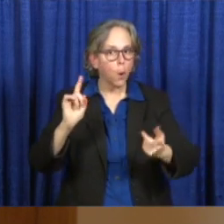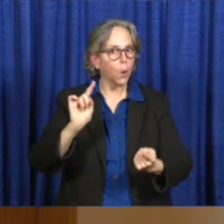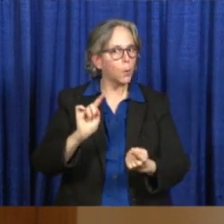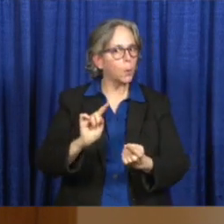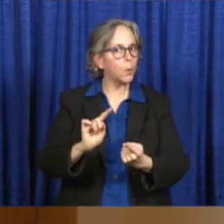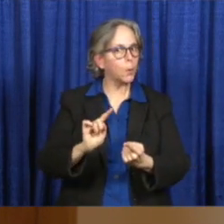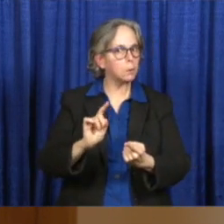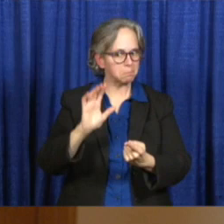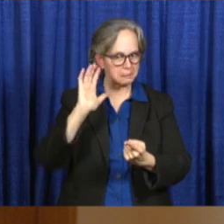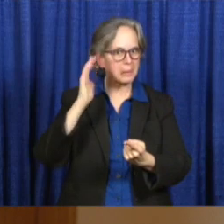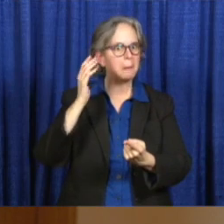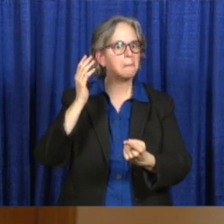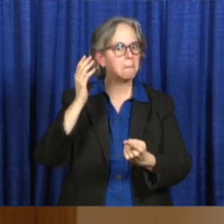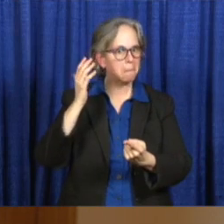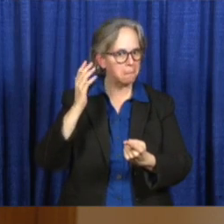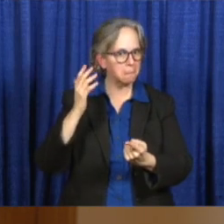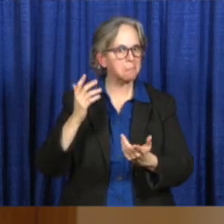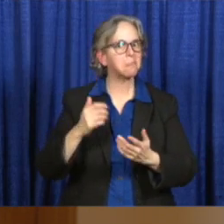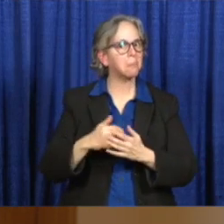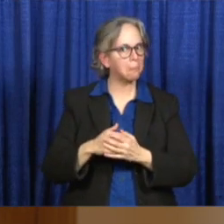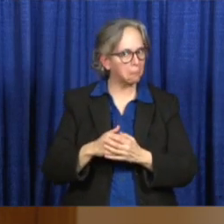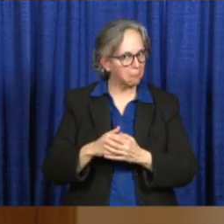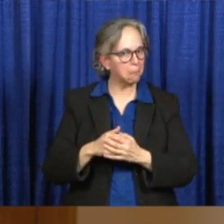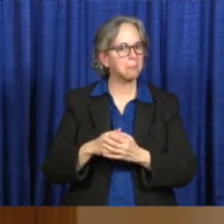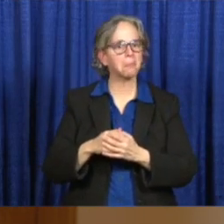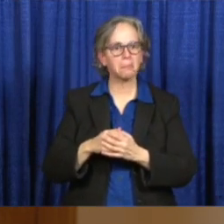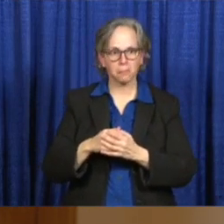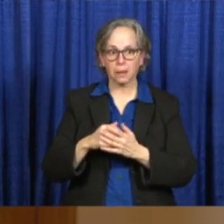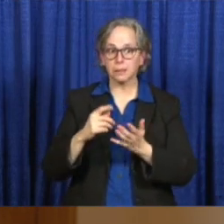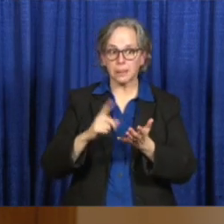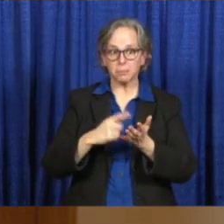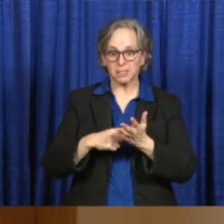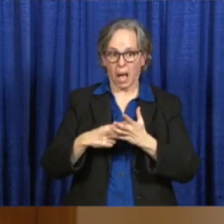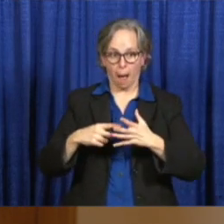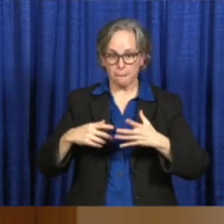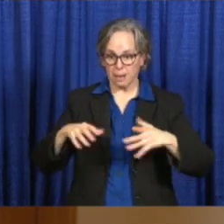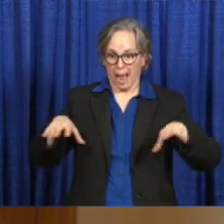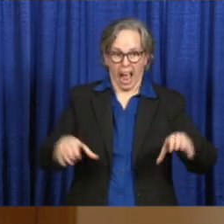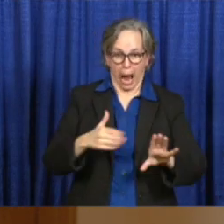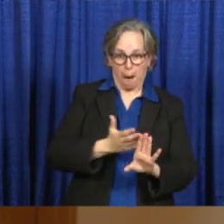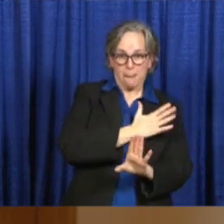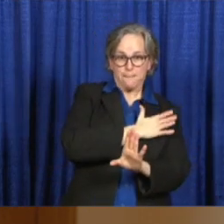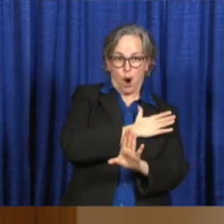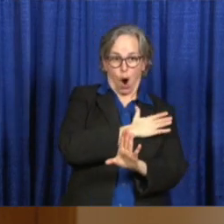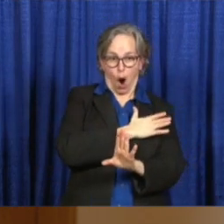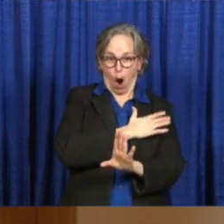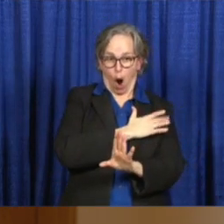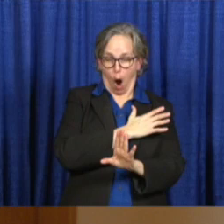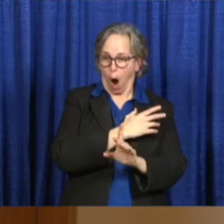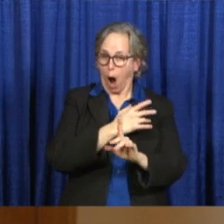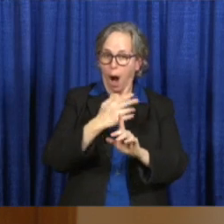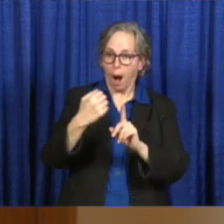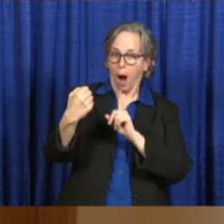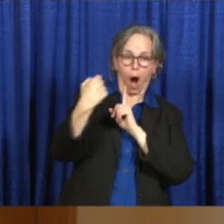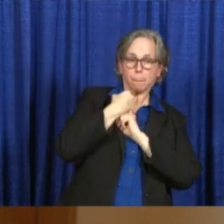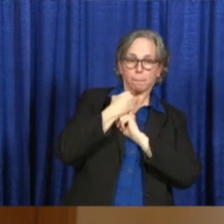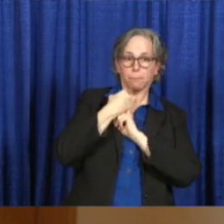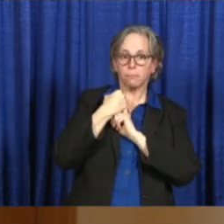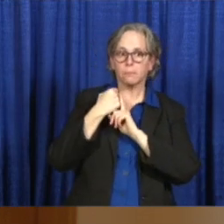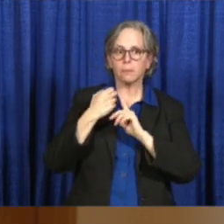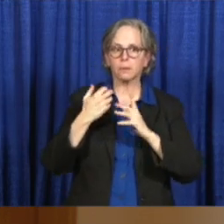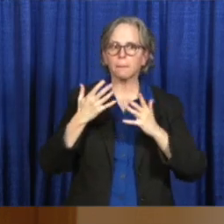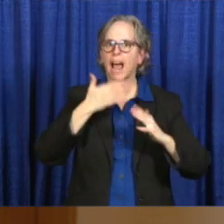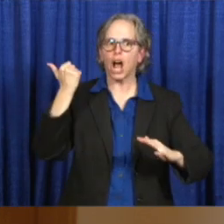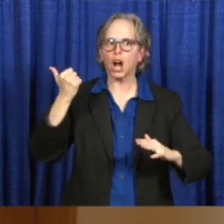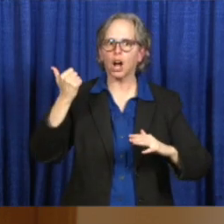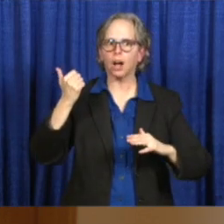fire alarm early in a fire, and maybe you go a little bit ahead of it, you certainly don't want to be going